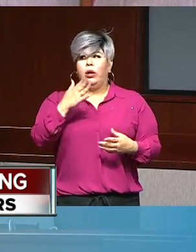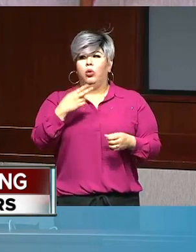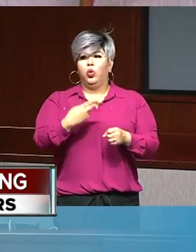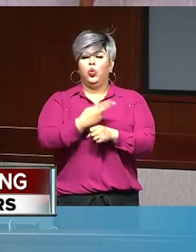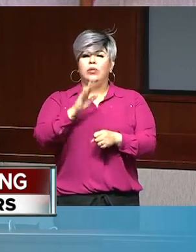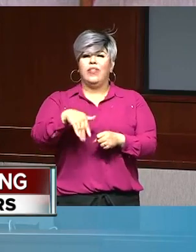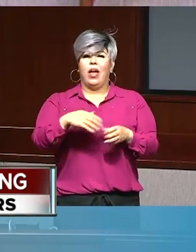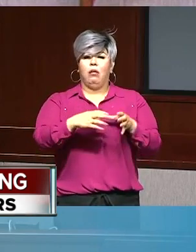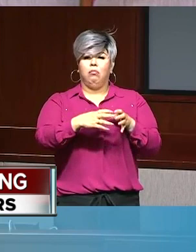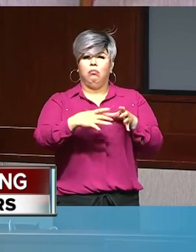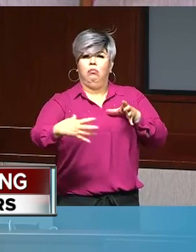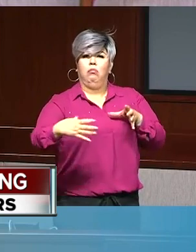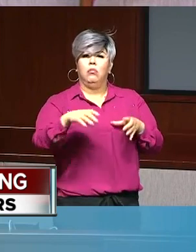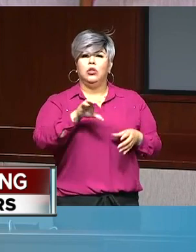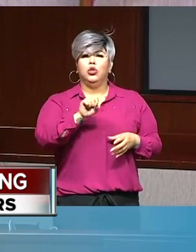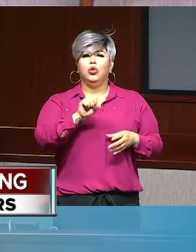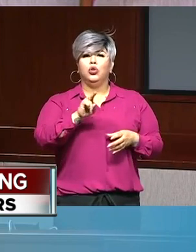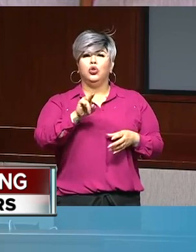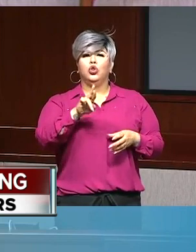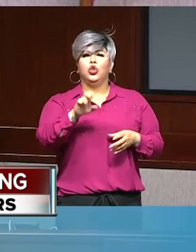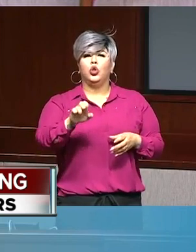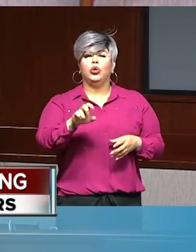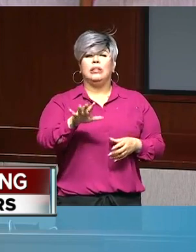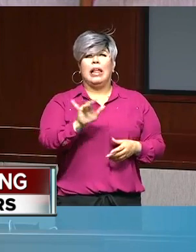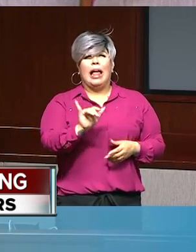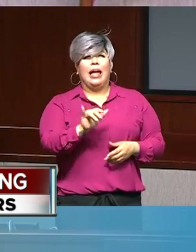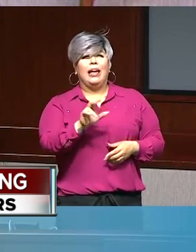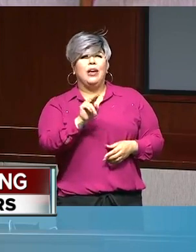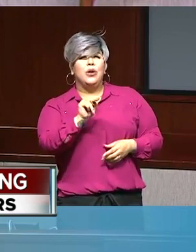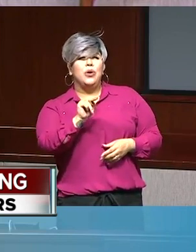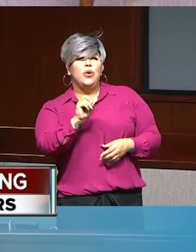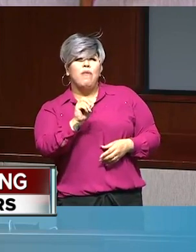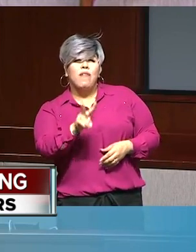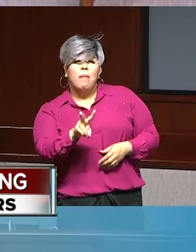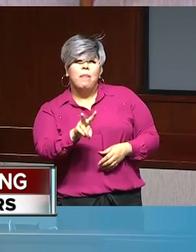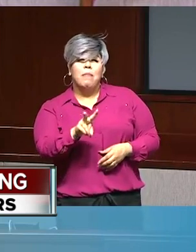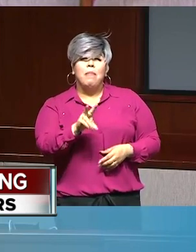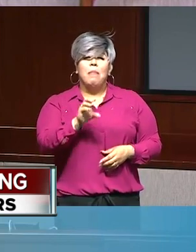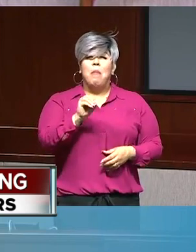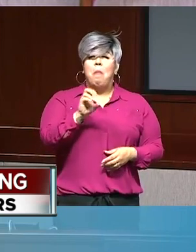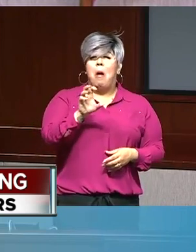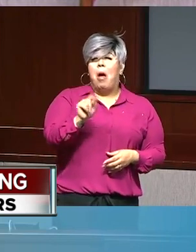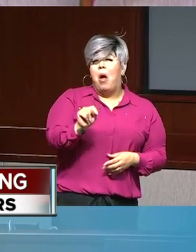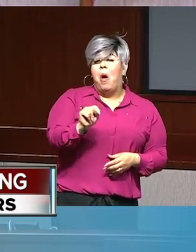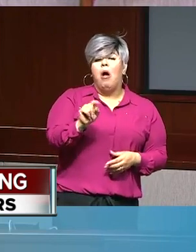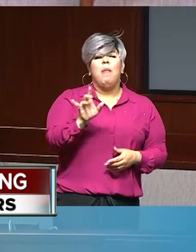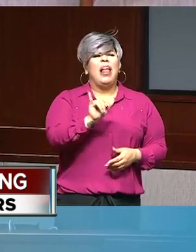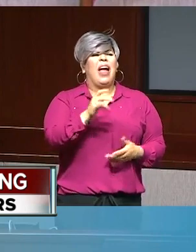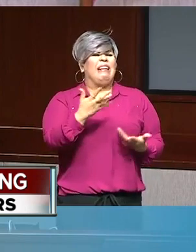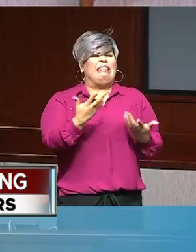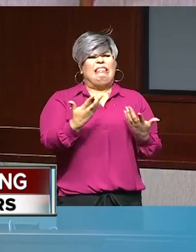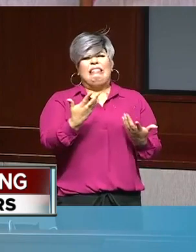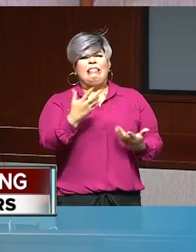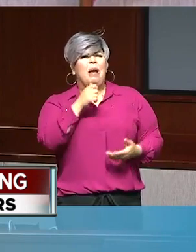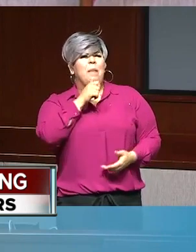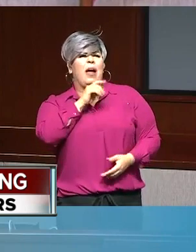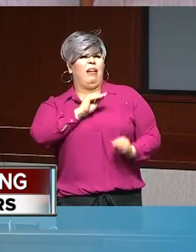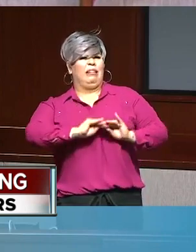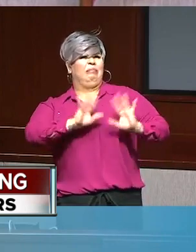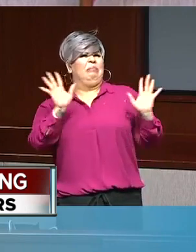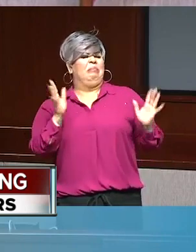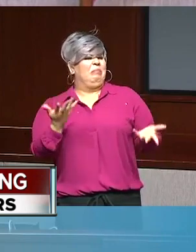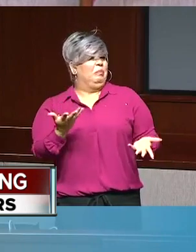like November, late October? Kind of unclear from what I'm looking